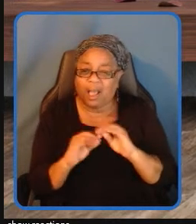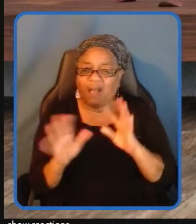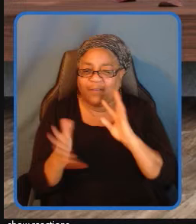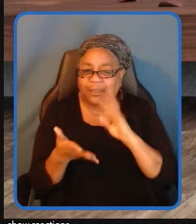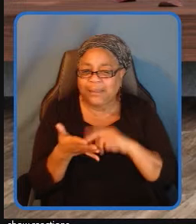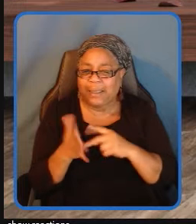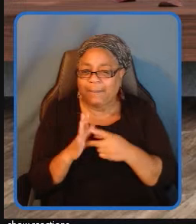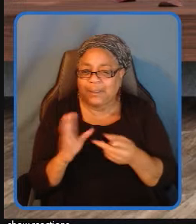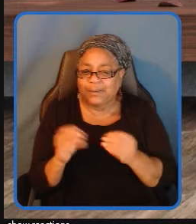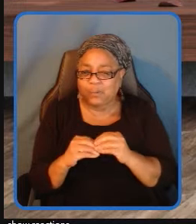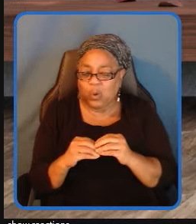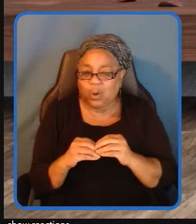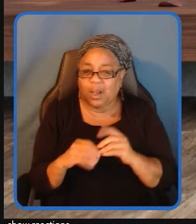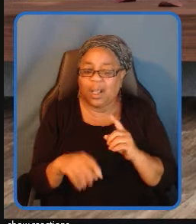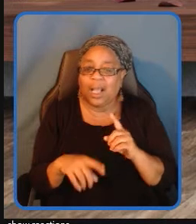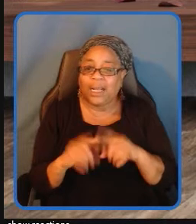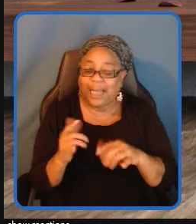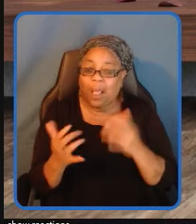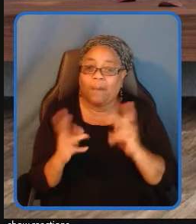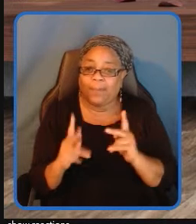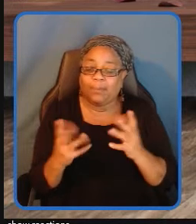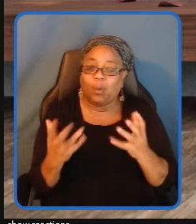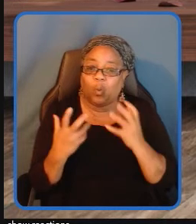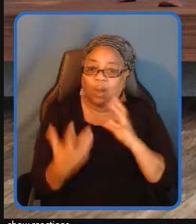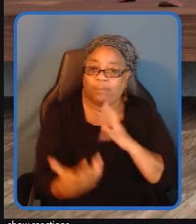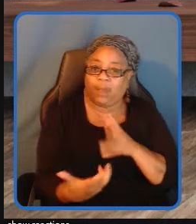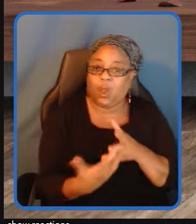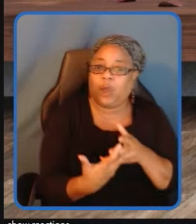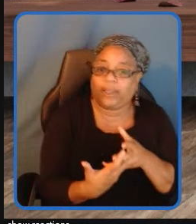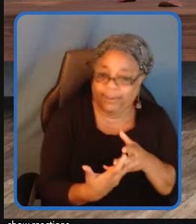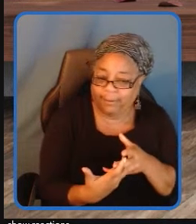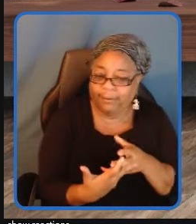people are leaning into belonging. And then just one other